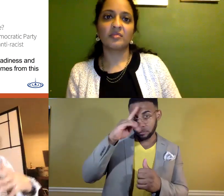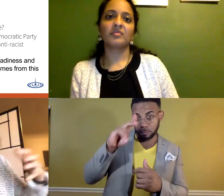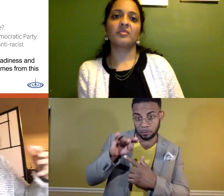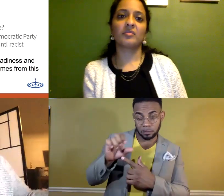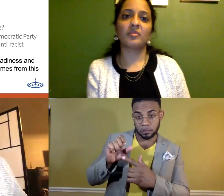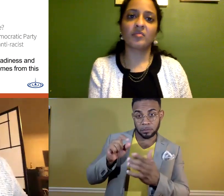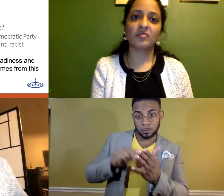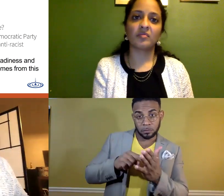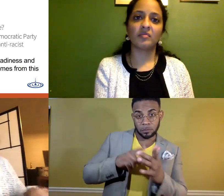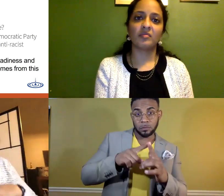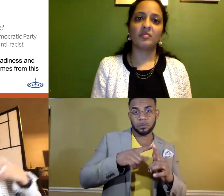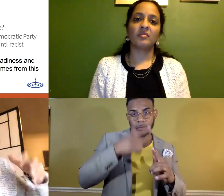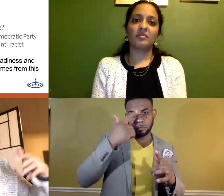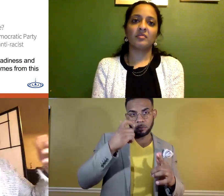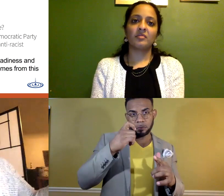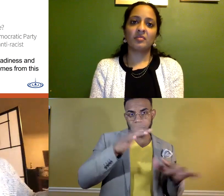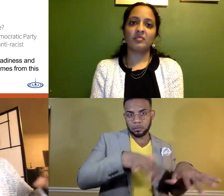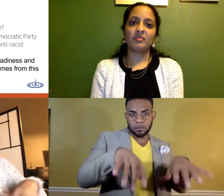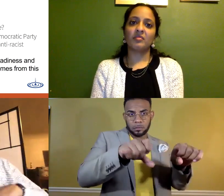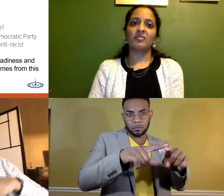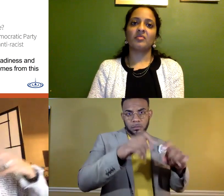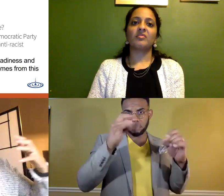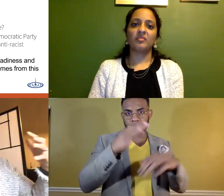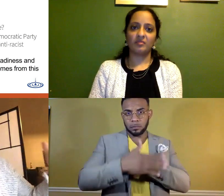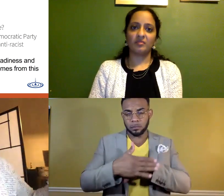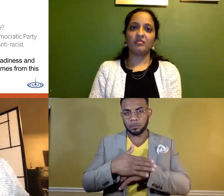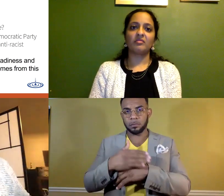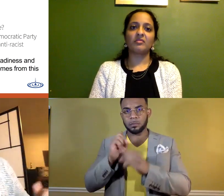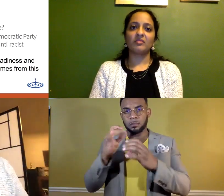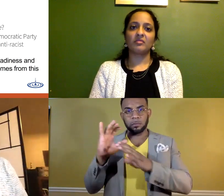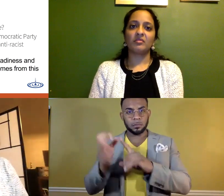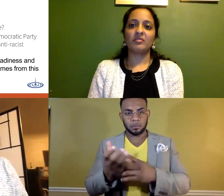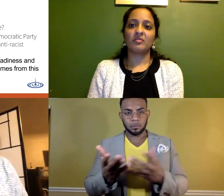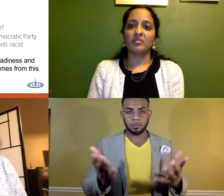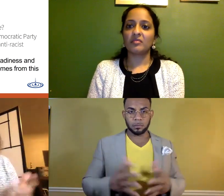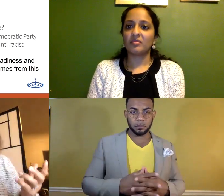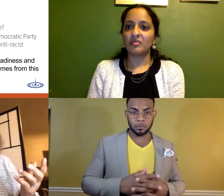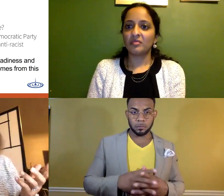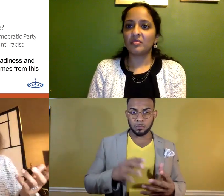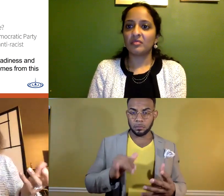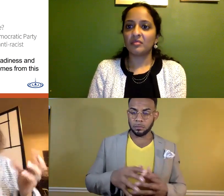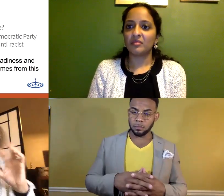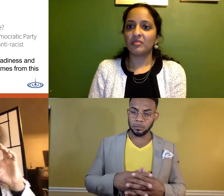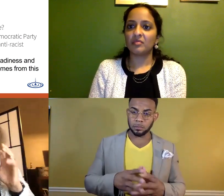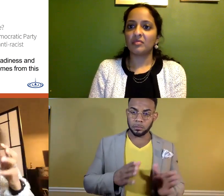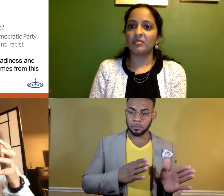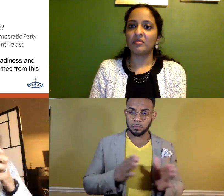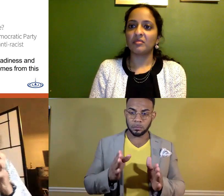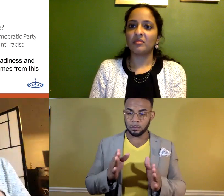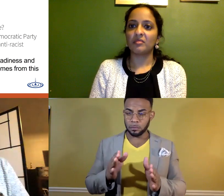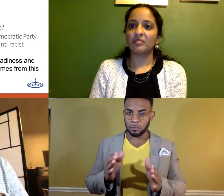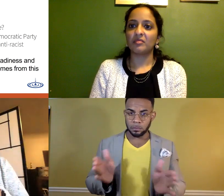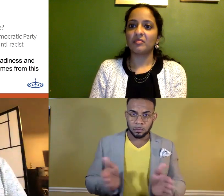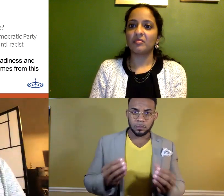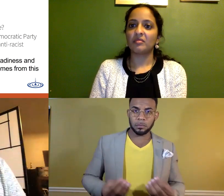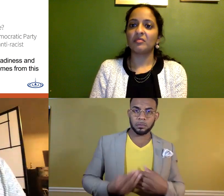to colonization of many countries and many cultures that has shaped and influenced how